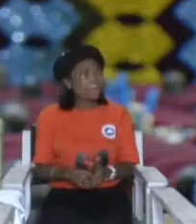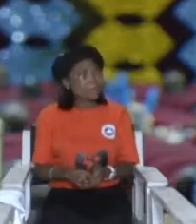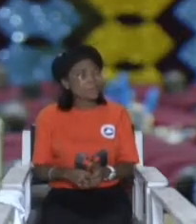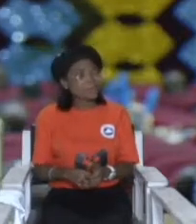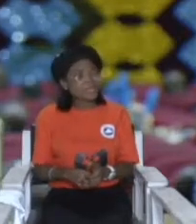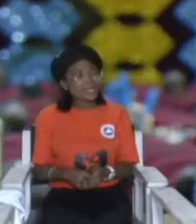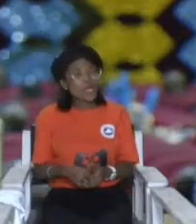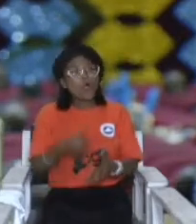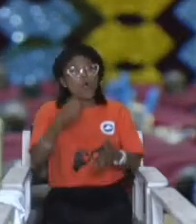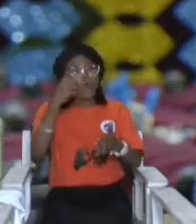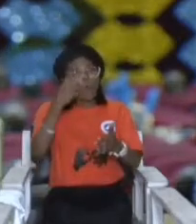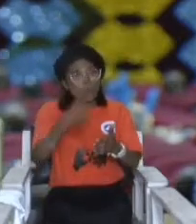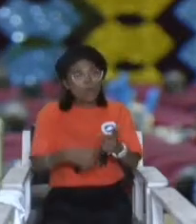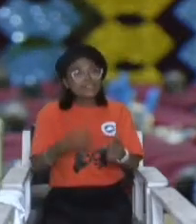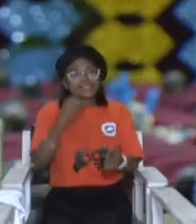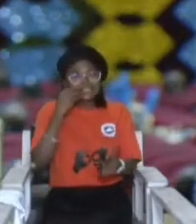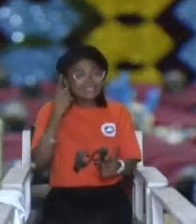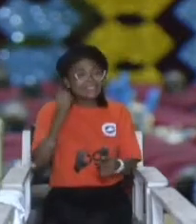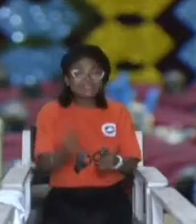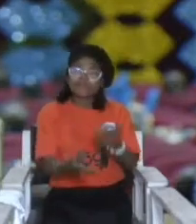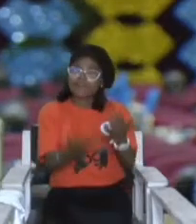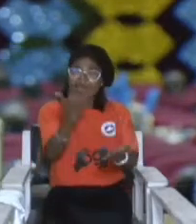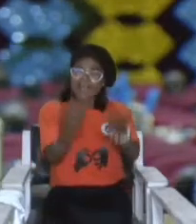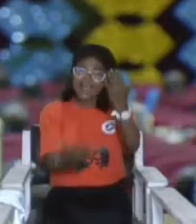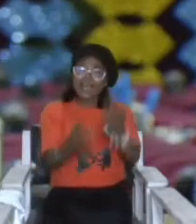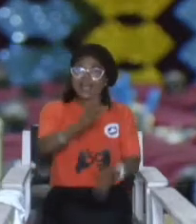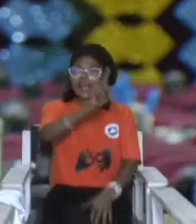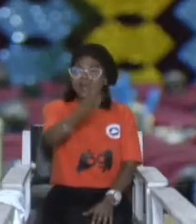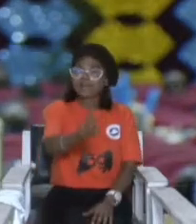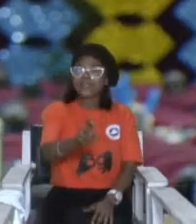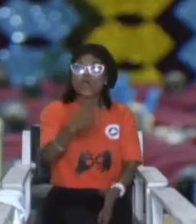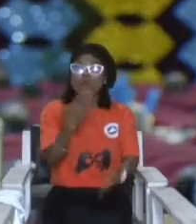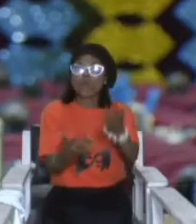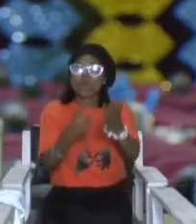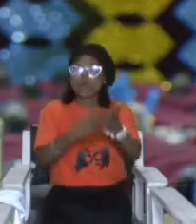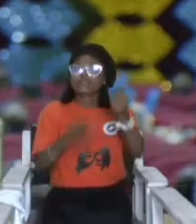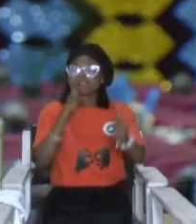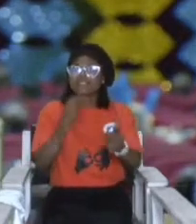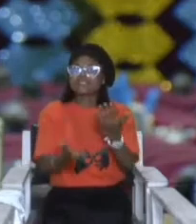So what is the fire? What is the fire?